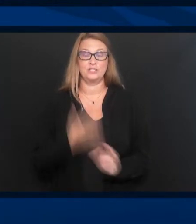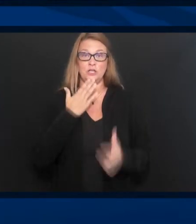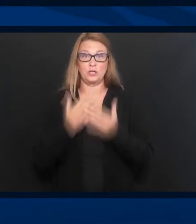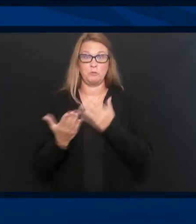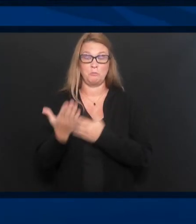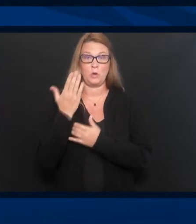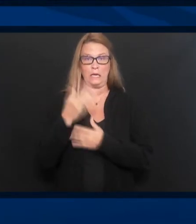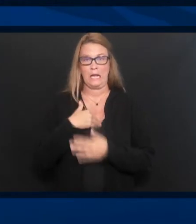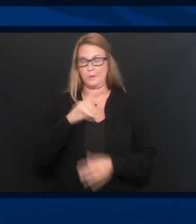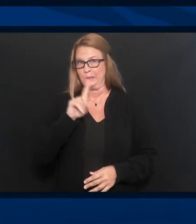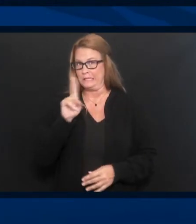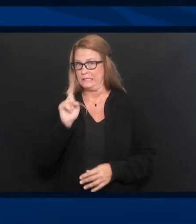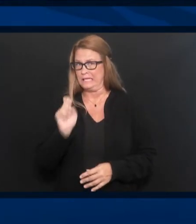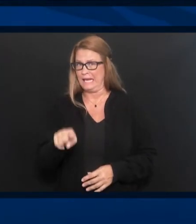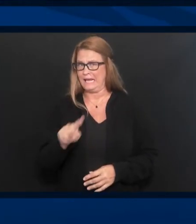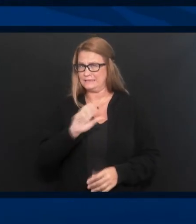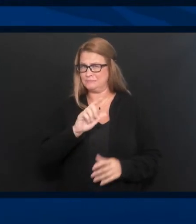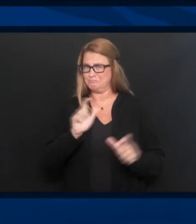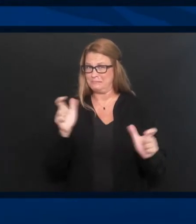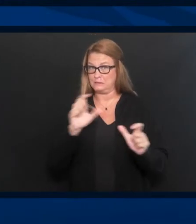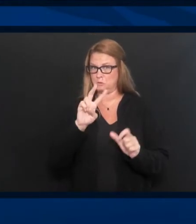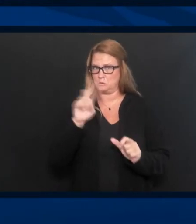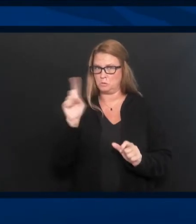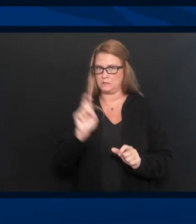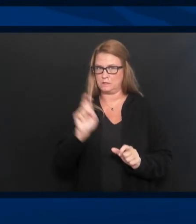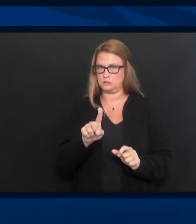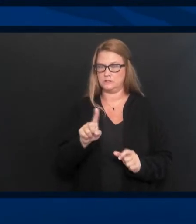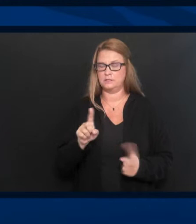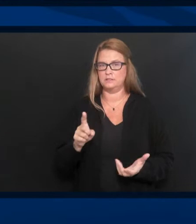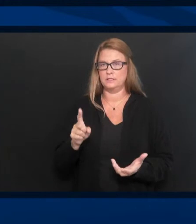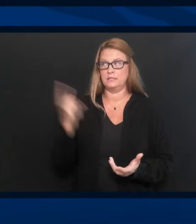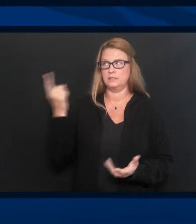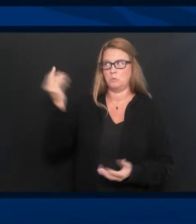in the room question because I've gotten the question.